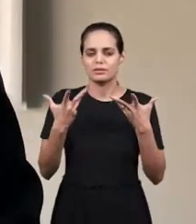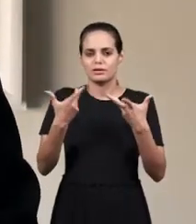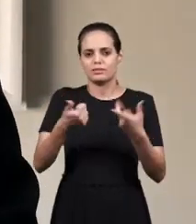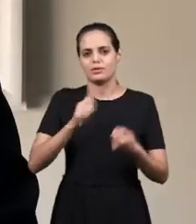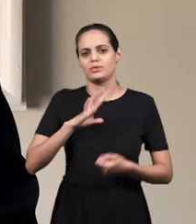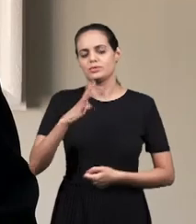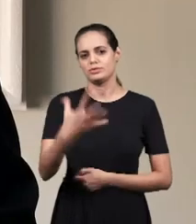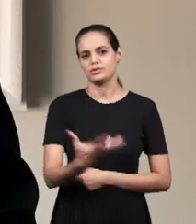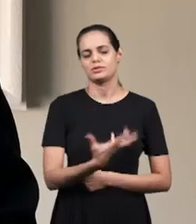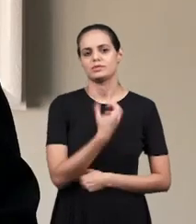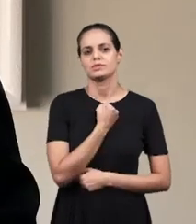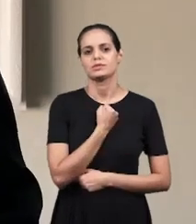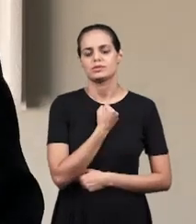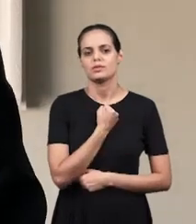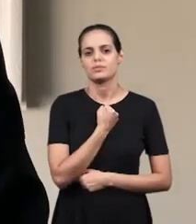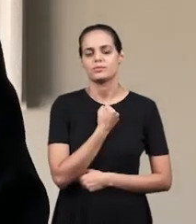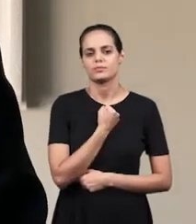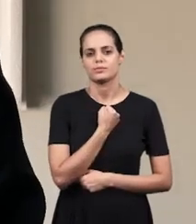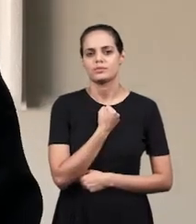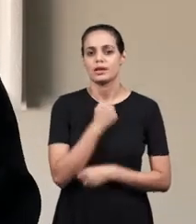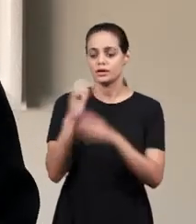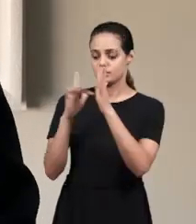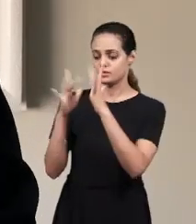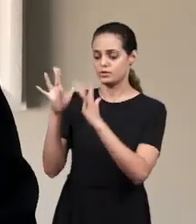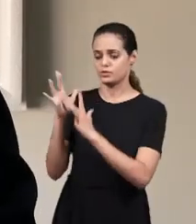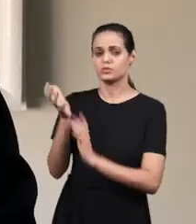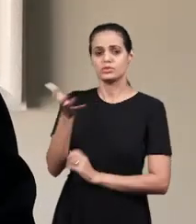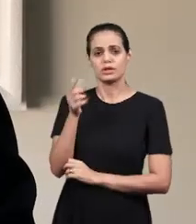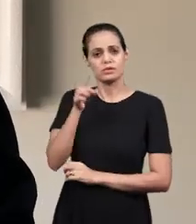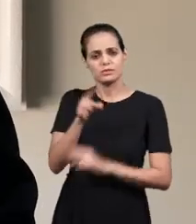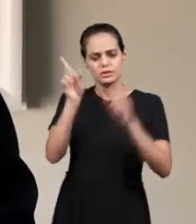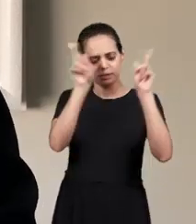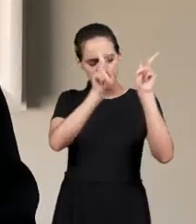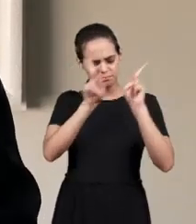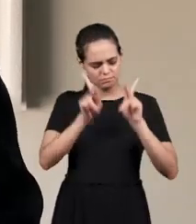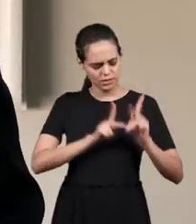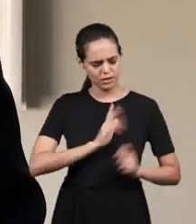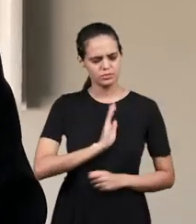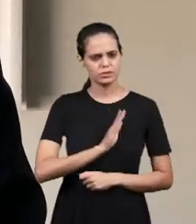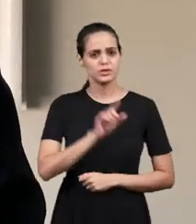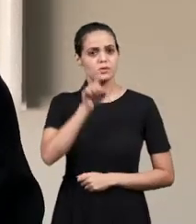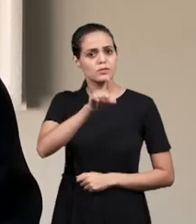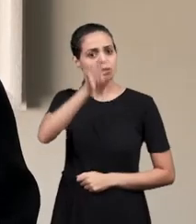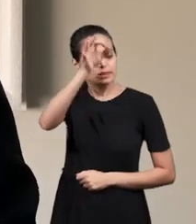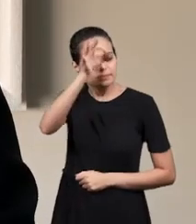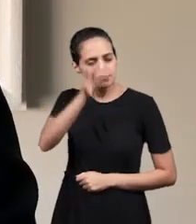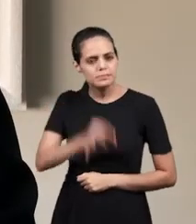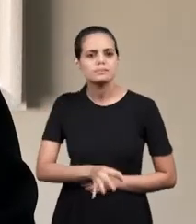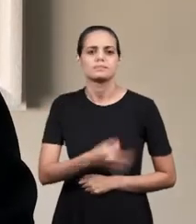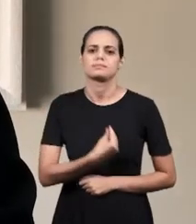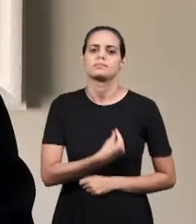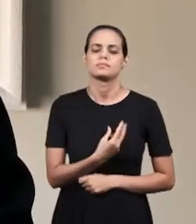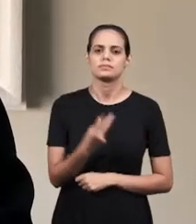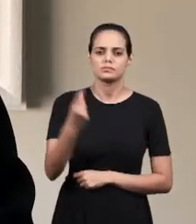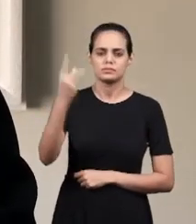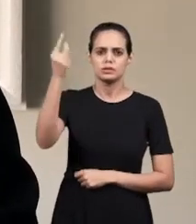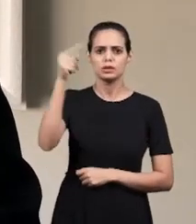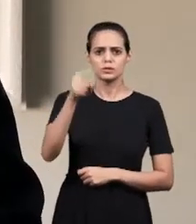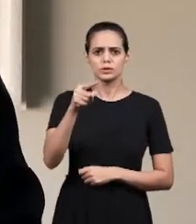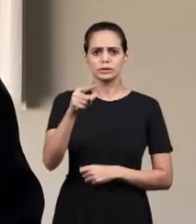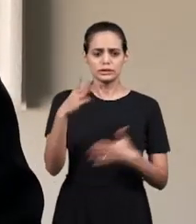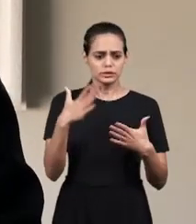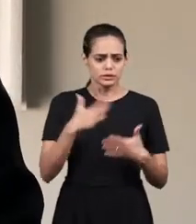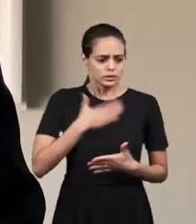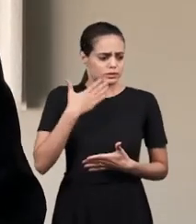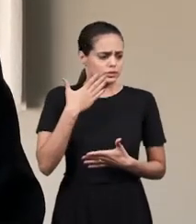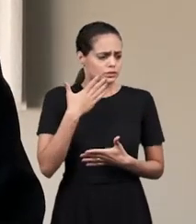you to have peace in your heart. He wants you to have the certainty of eternal life. He doesn't want you to be